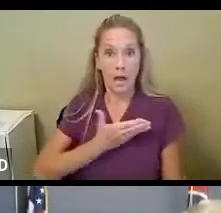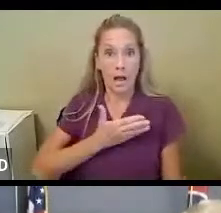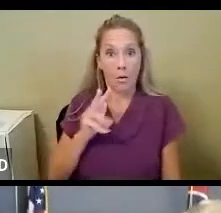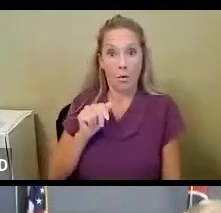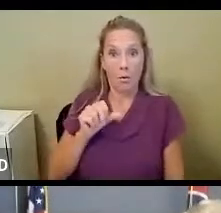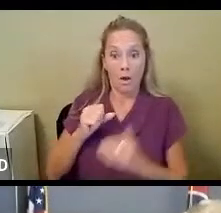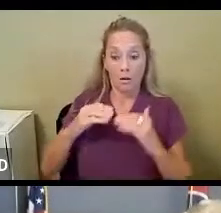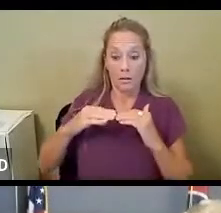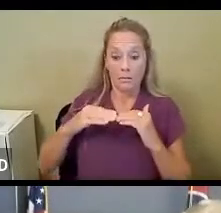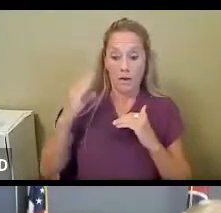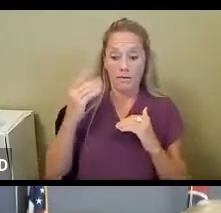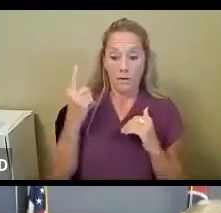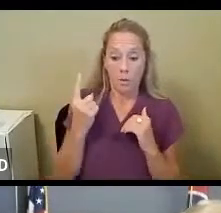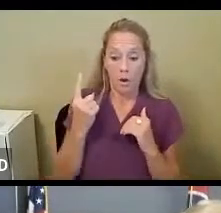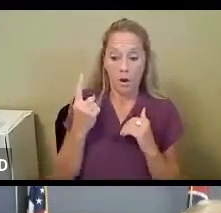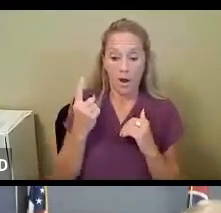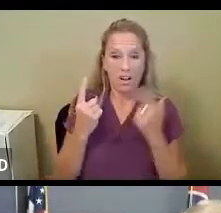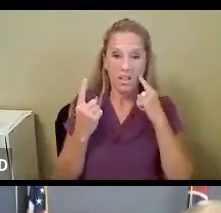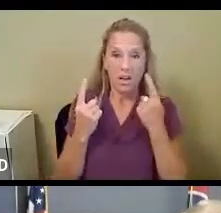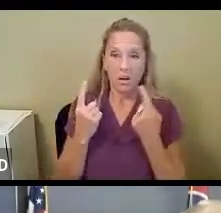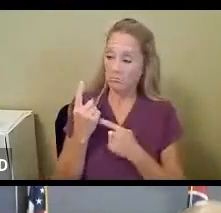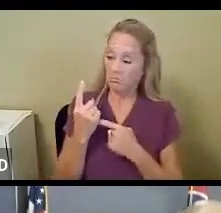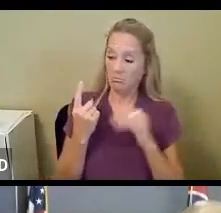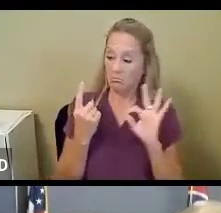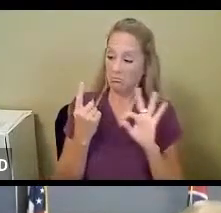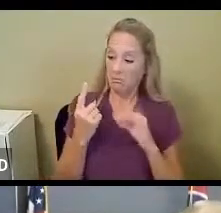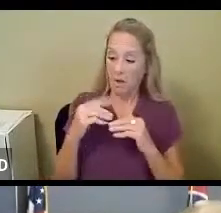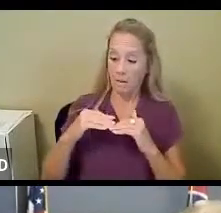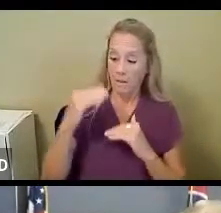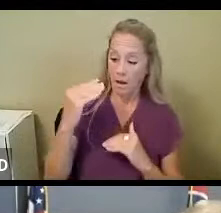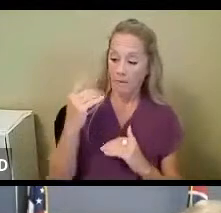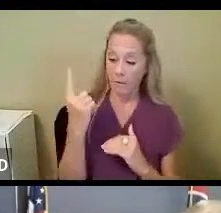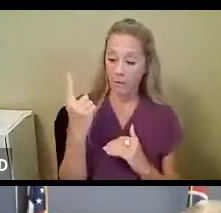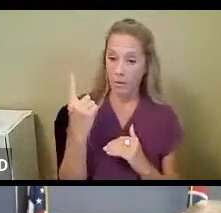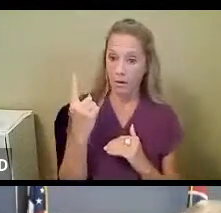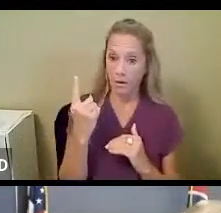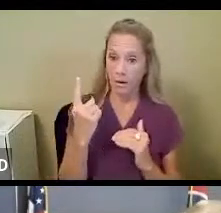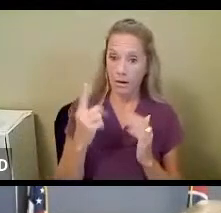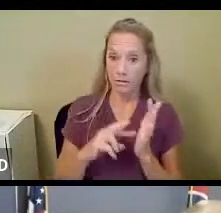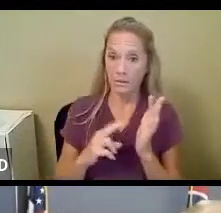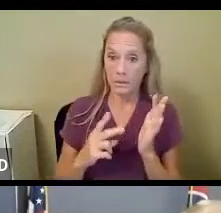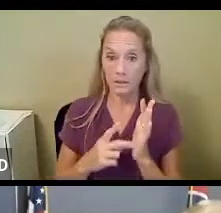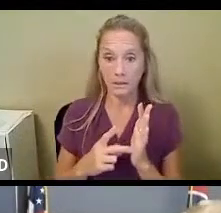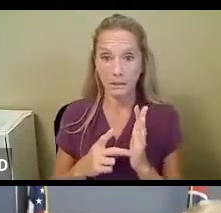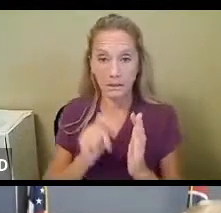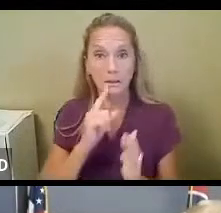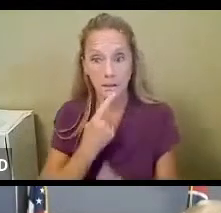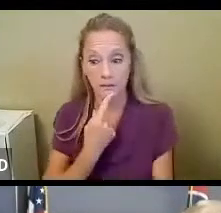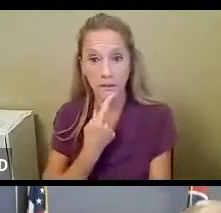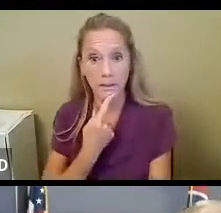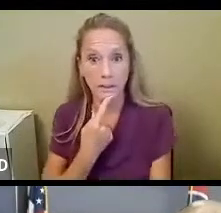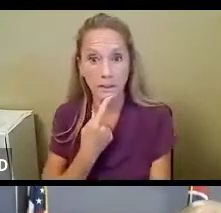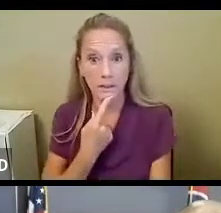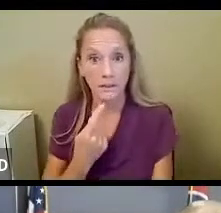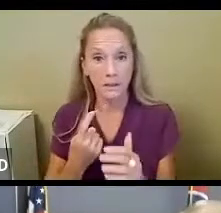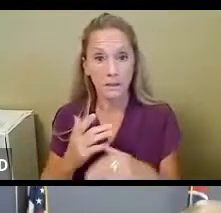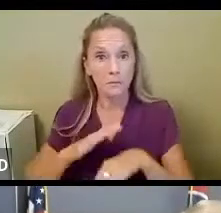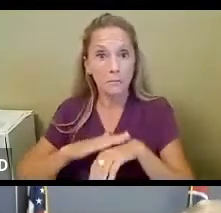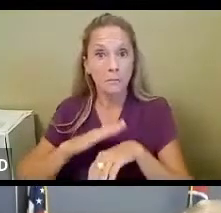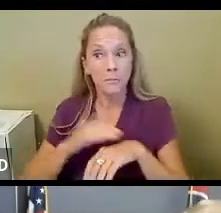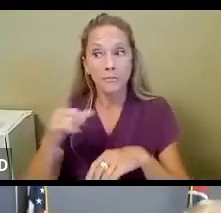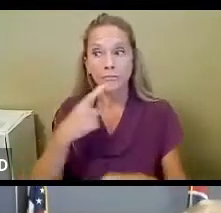1. And 1 doesn't sound like much, but above 1 means it's spreading rapidly throughout the community. And she said